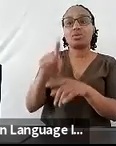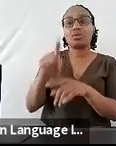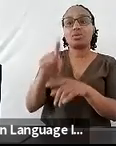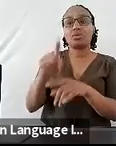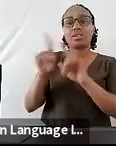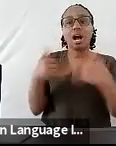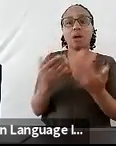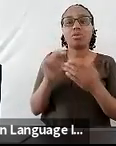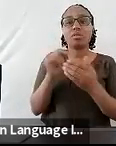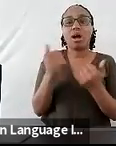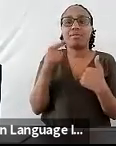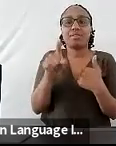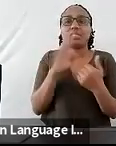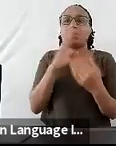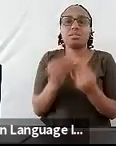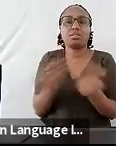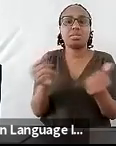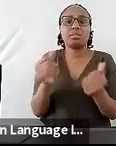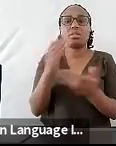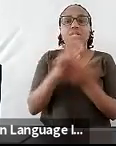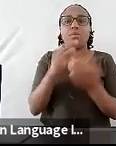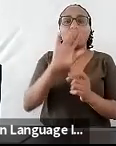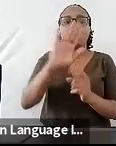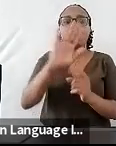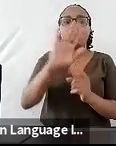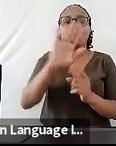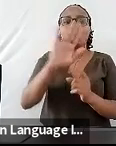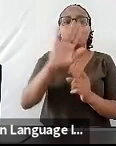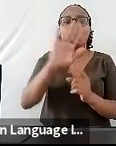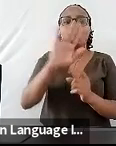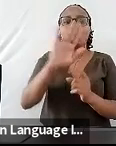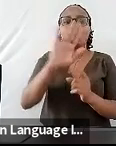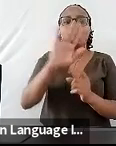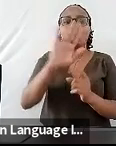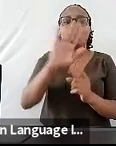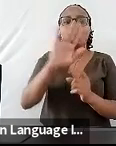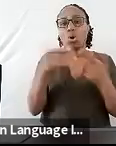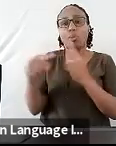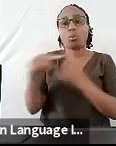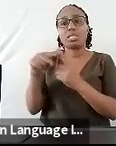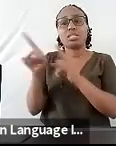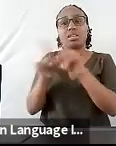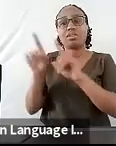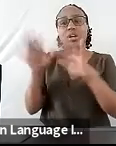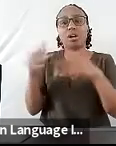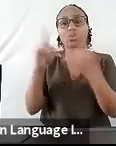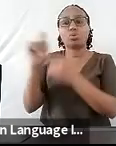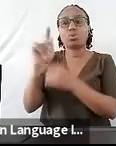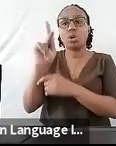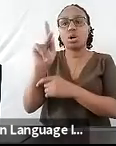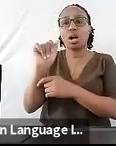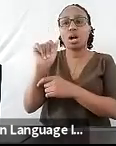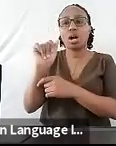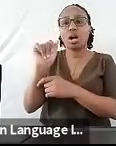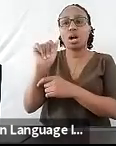positive Africa travel stories, or even positive stories of how you ended up in Palermo and you worried that people would be racist, but no one really cared about